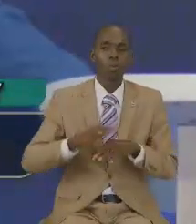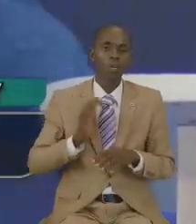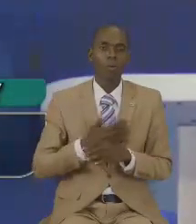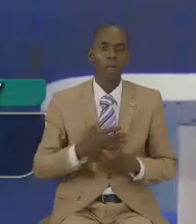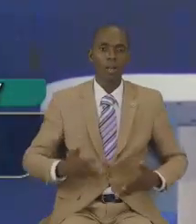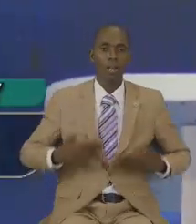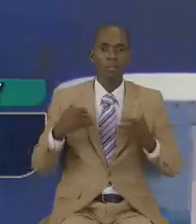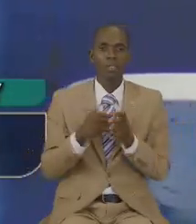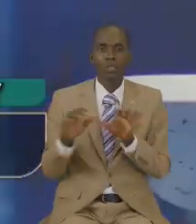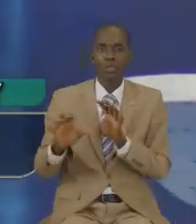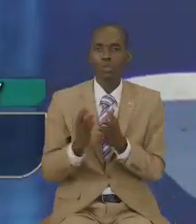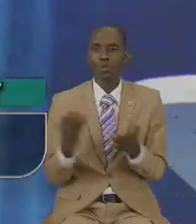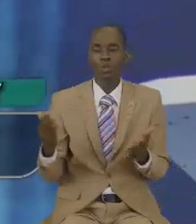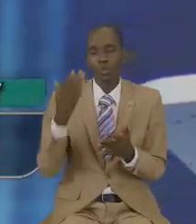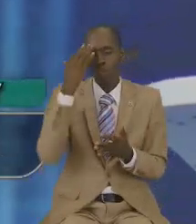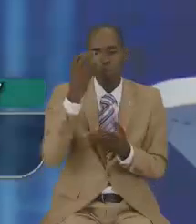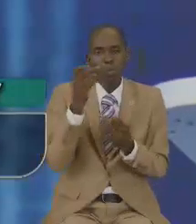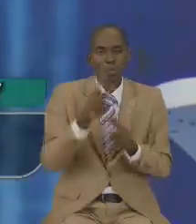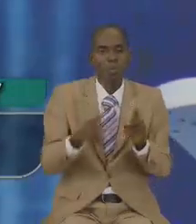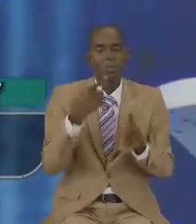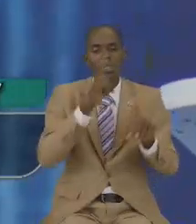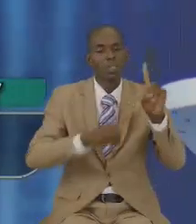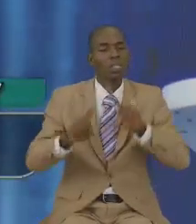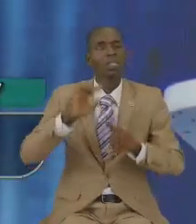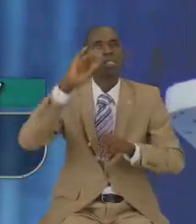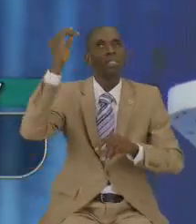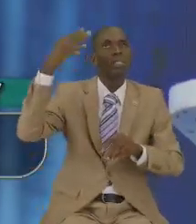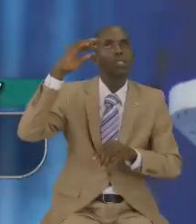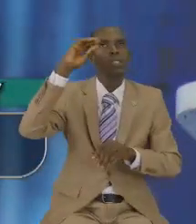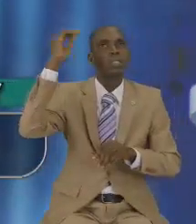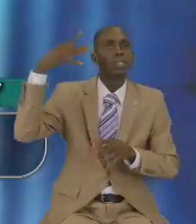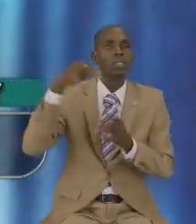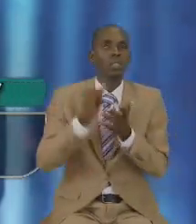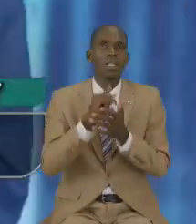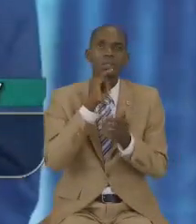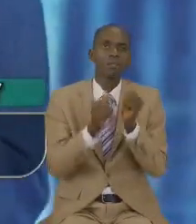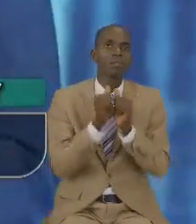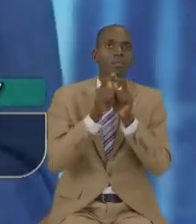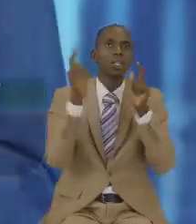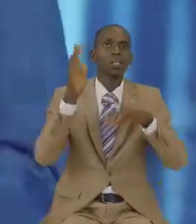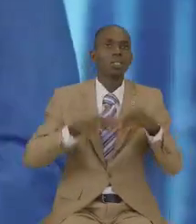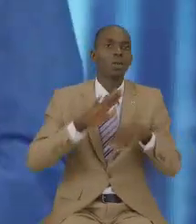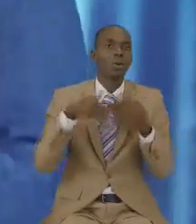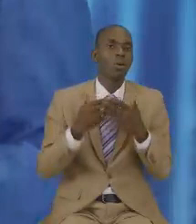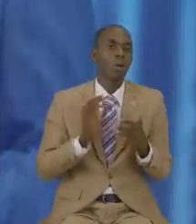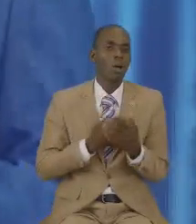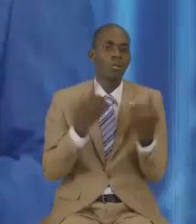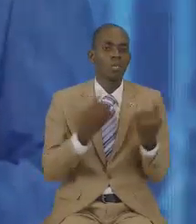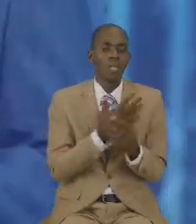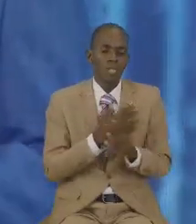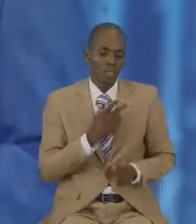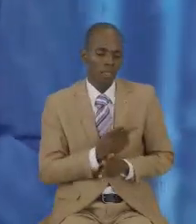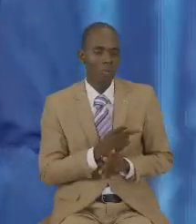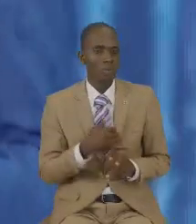something. You know, people say grace, grace, grace, grace that is greater than all our sin, and they keep on sinning. They don't